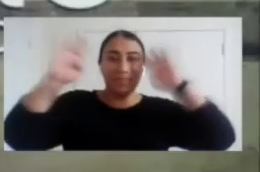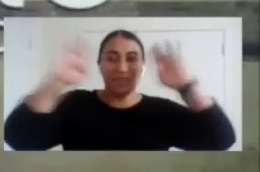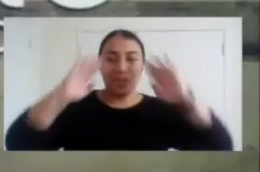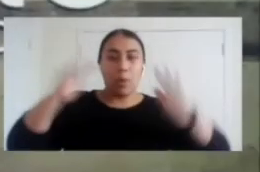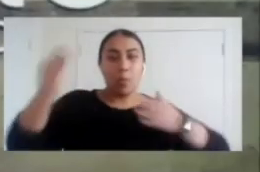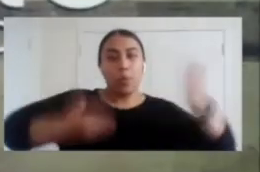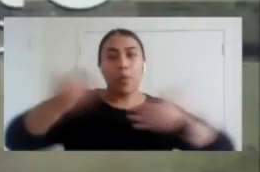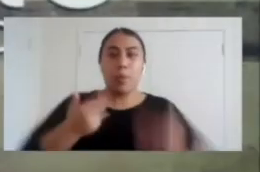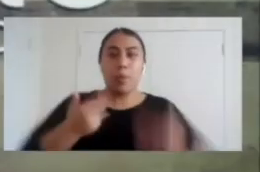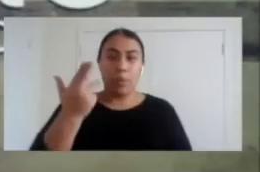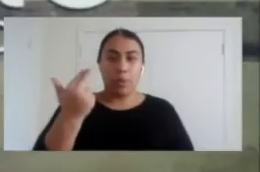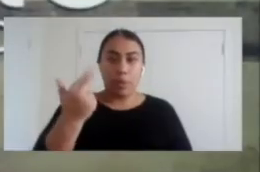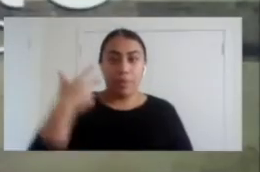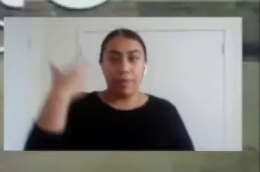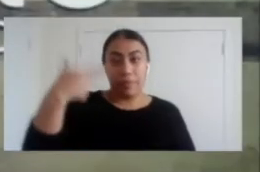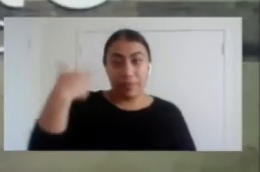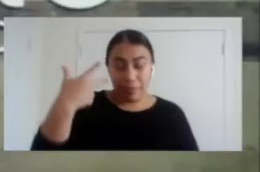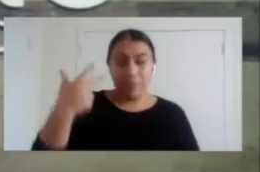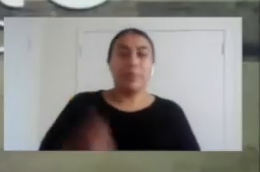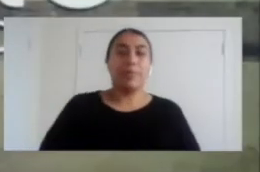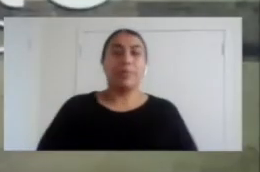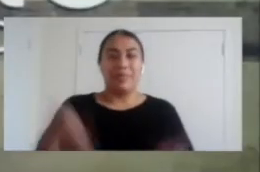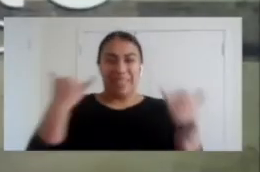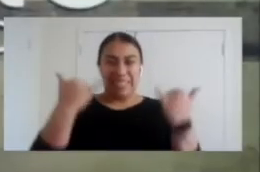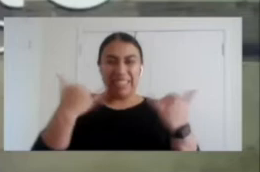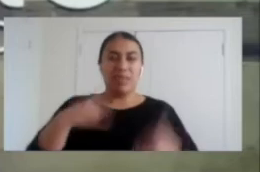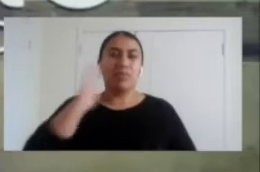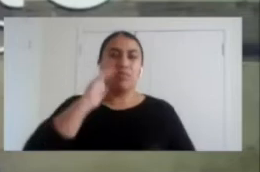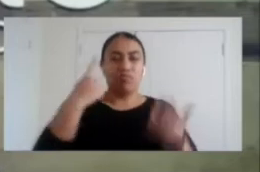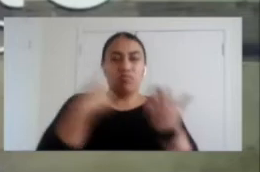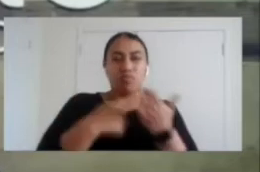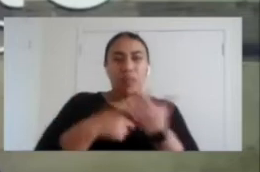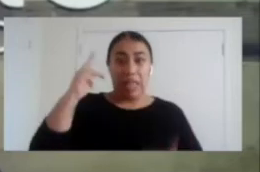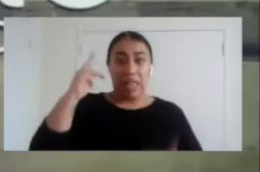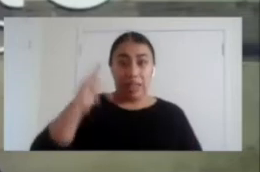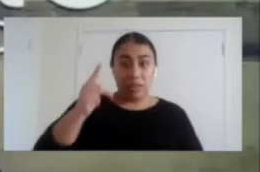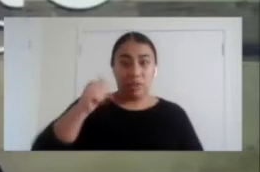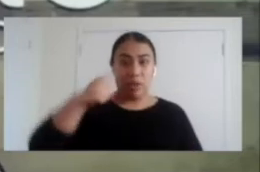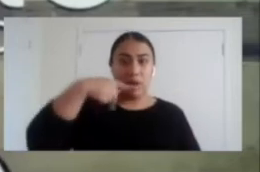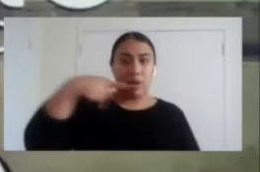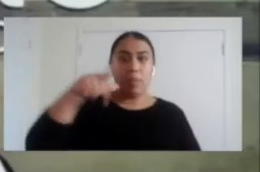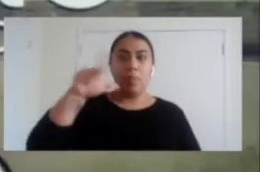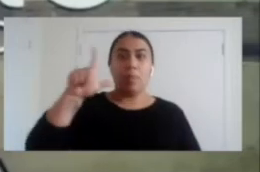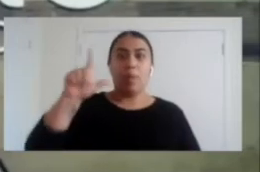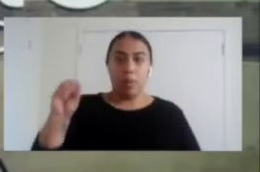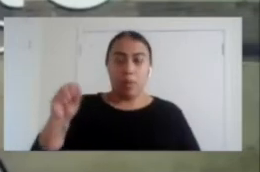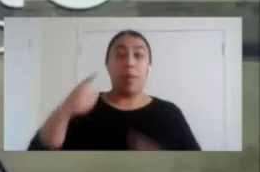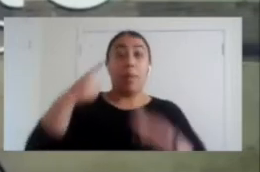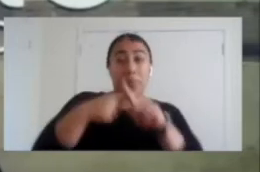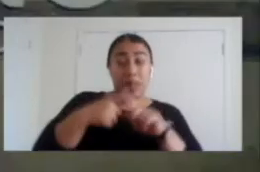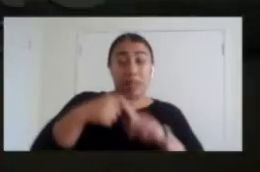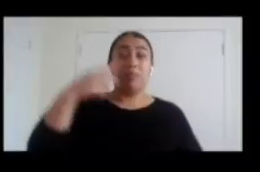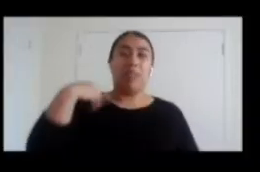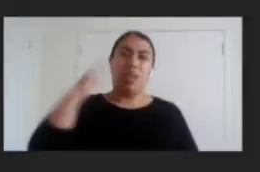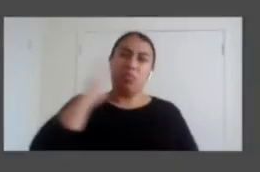and welcome to our 13th episode of Medical Cannabis Now, where we'll be talking about the history of Apollo and medical cannabis in